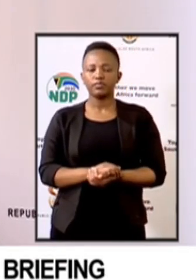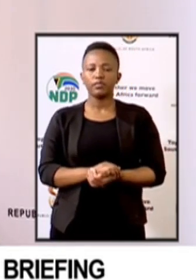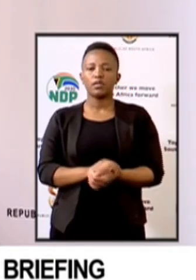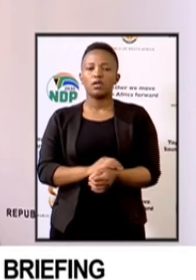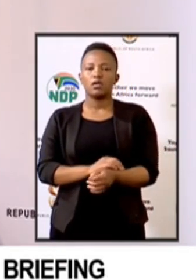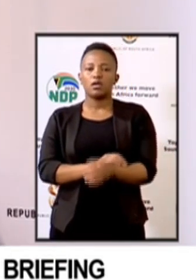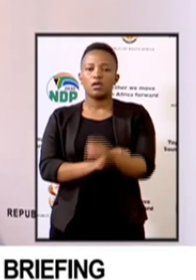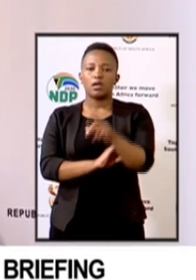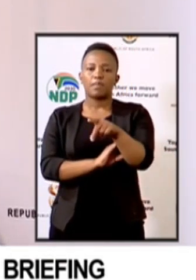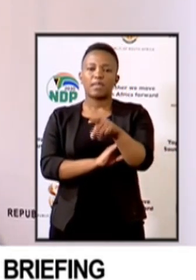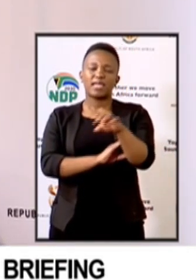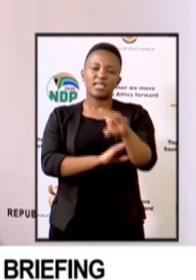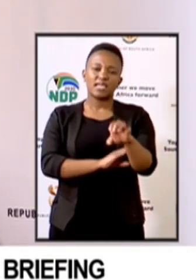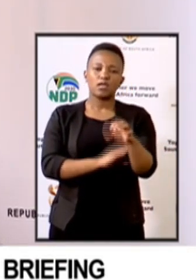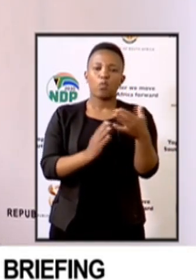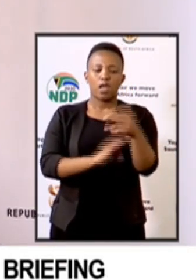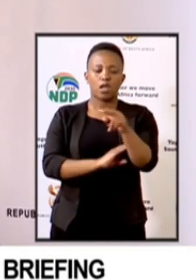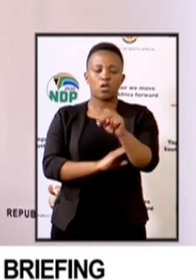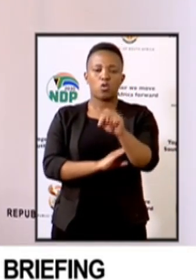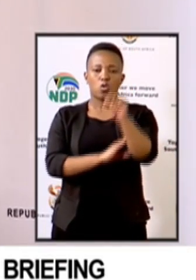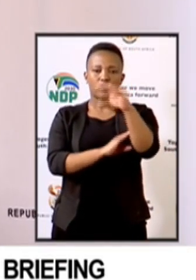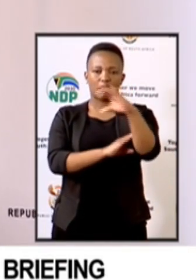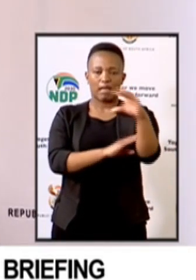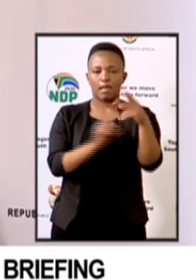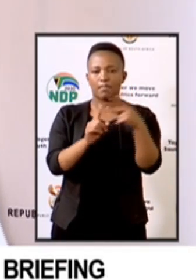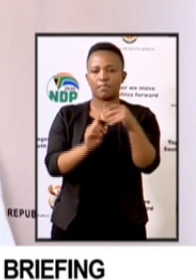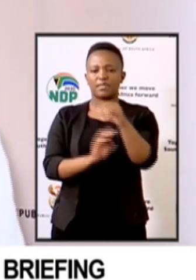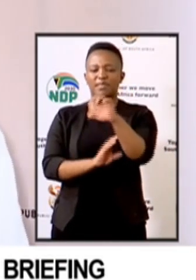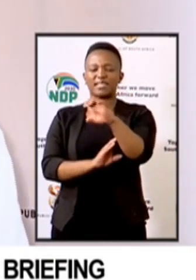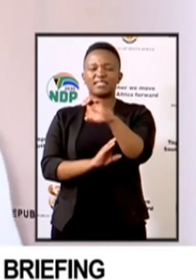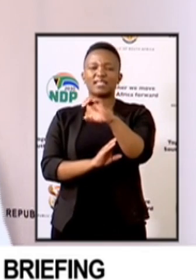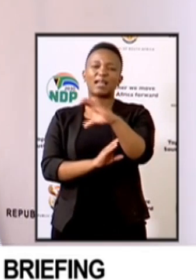PPEs in Northern Cape and Eastern Cape.